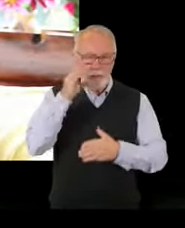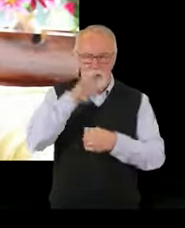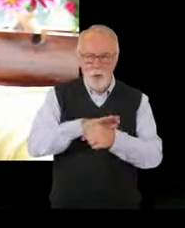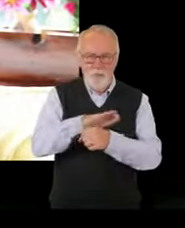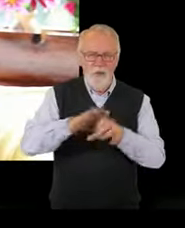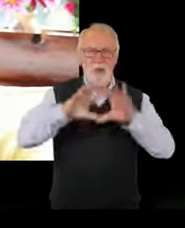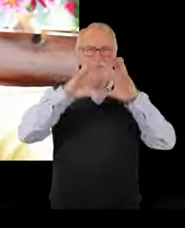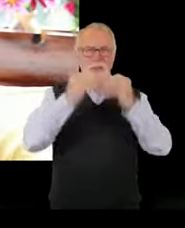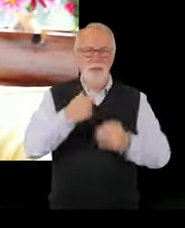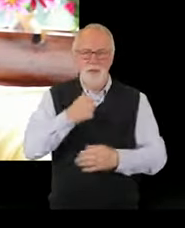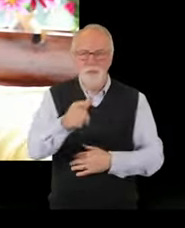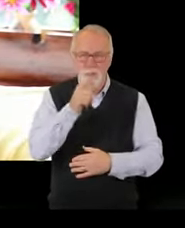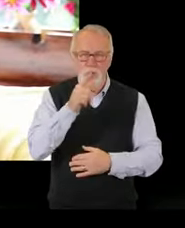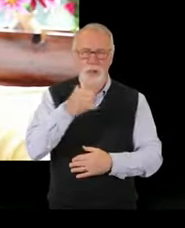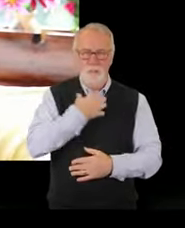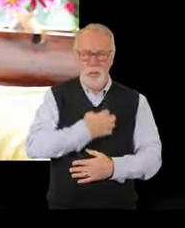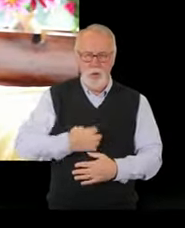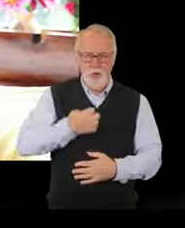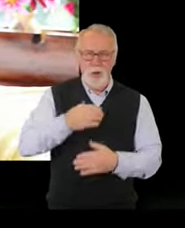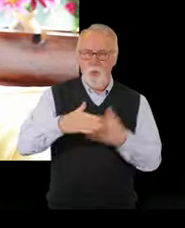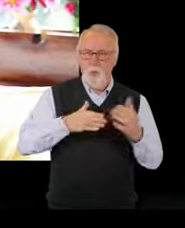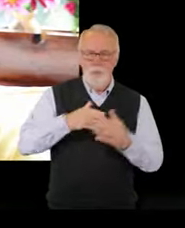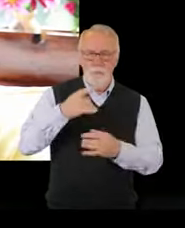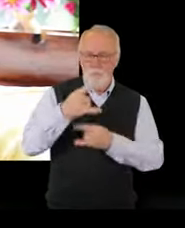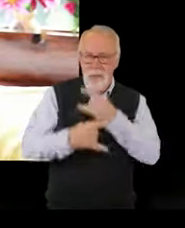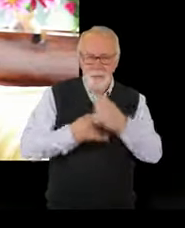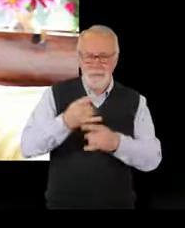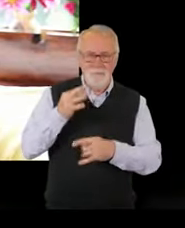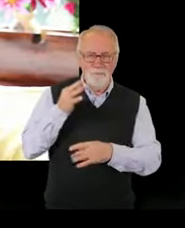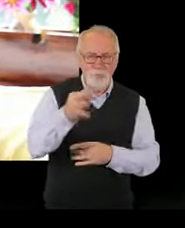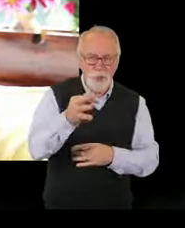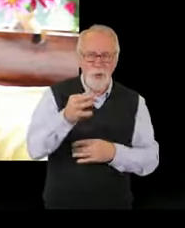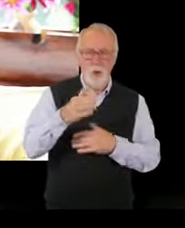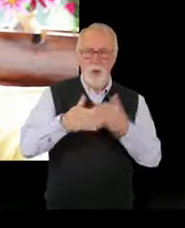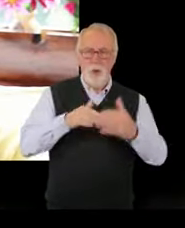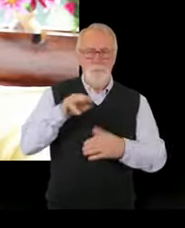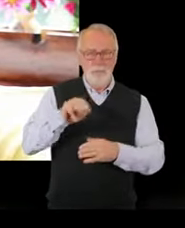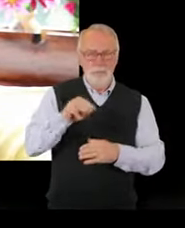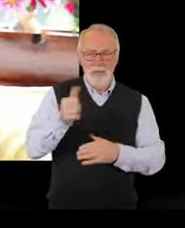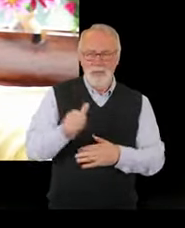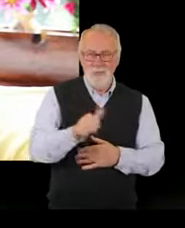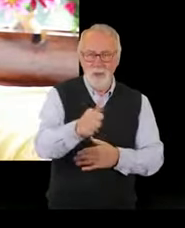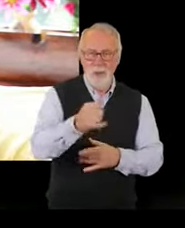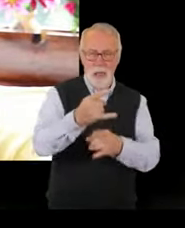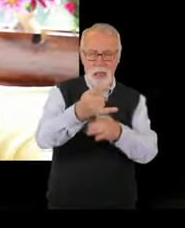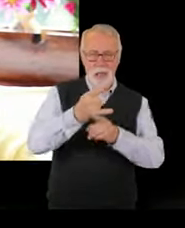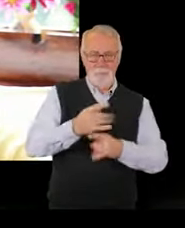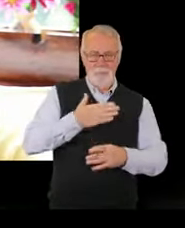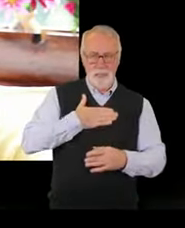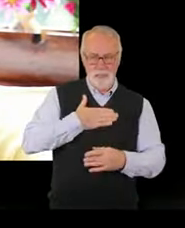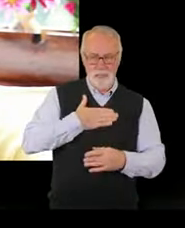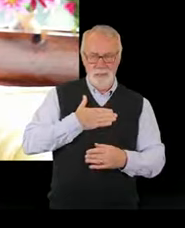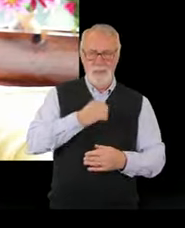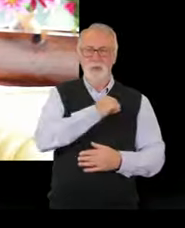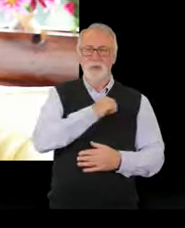She was incredibly helpful, sympathetic, very patient, listened